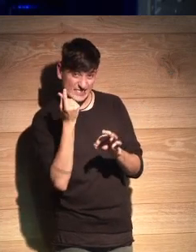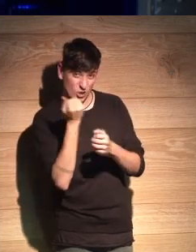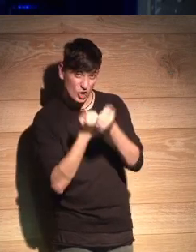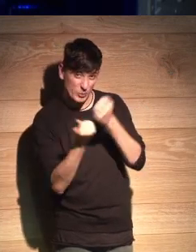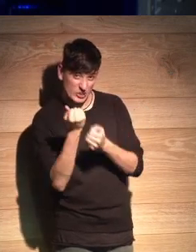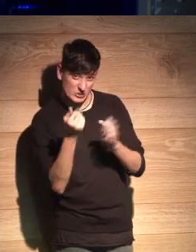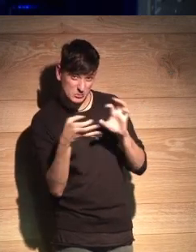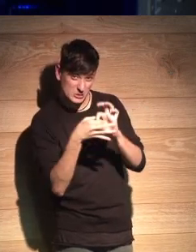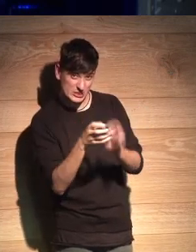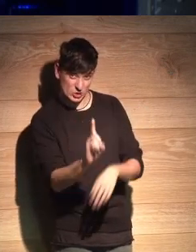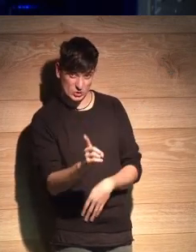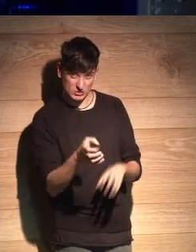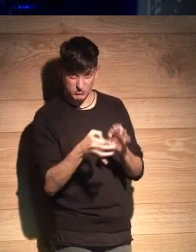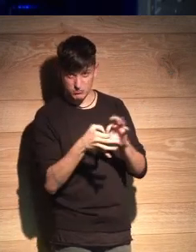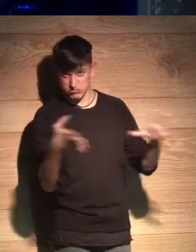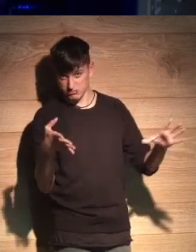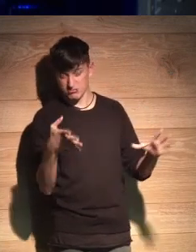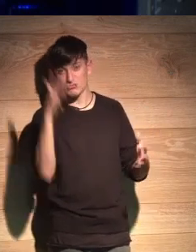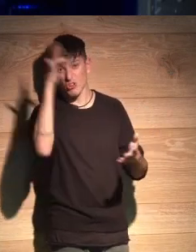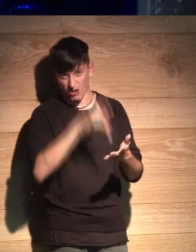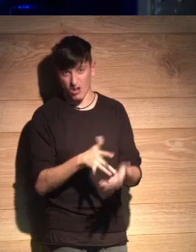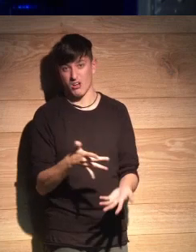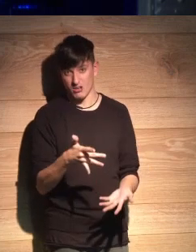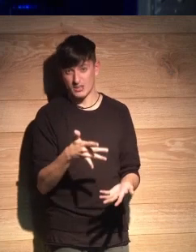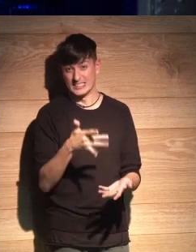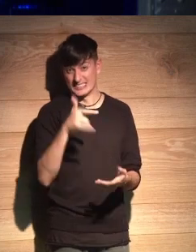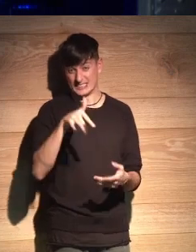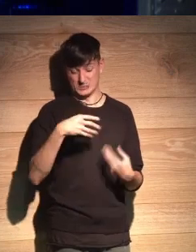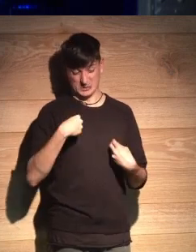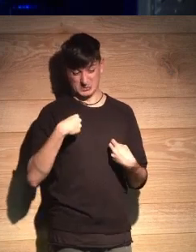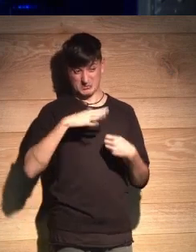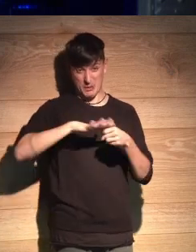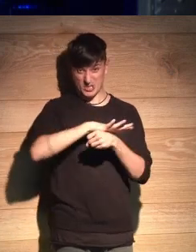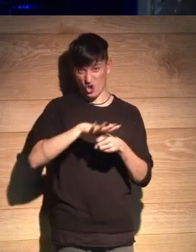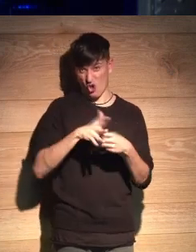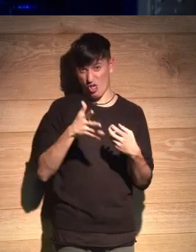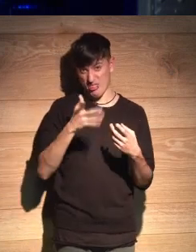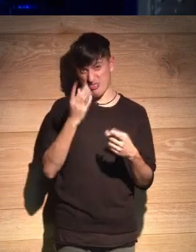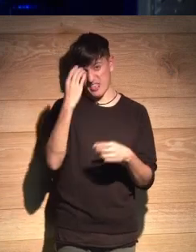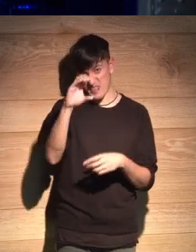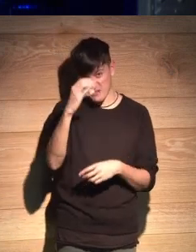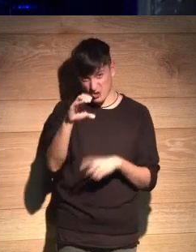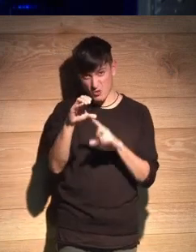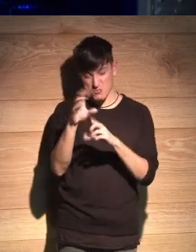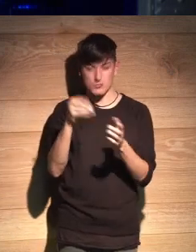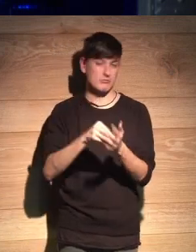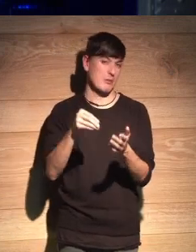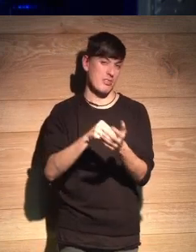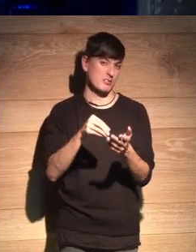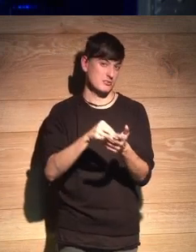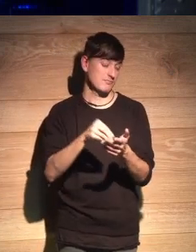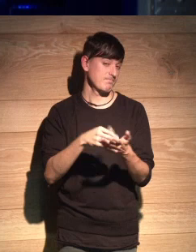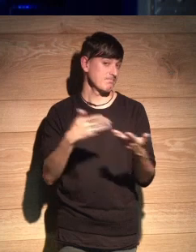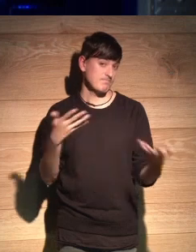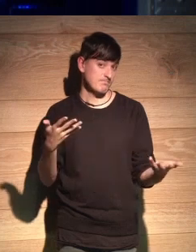with economic interests. That is a fact. And we live in a